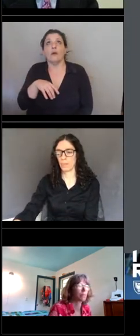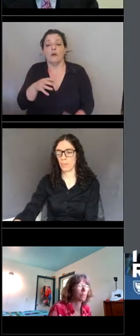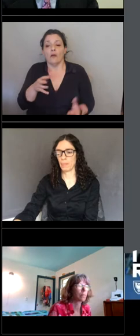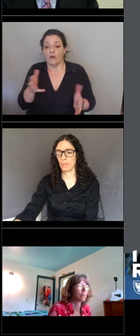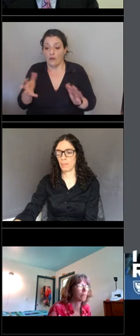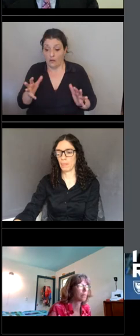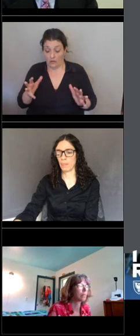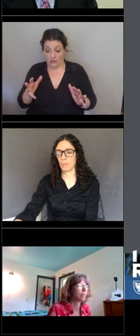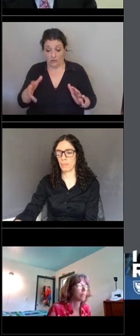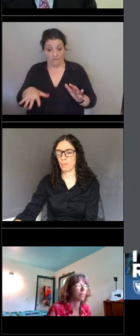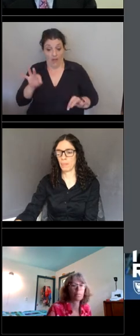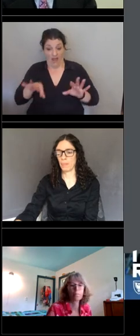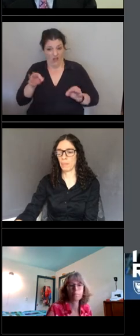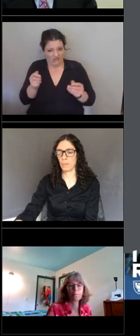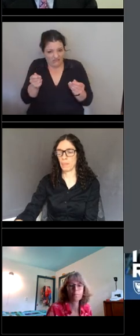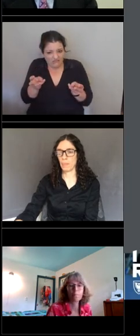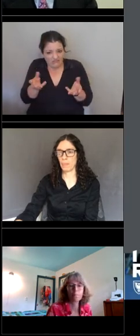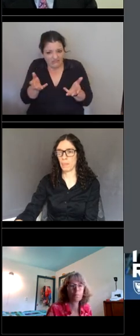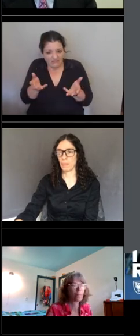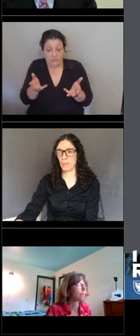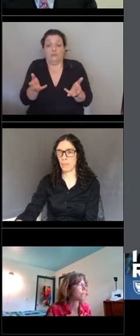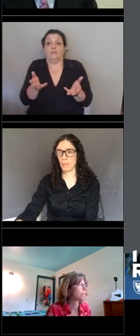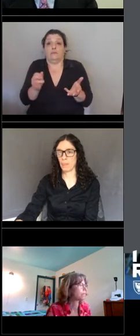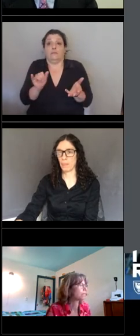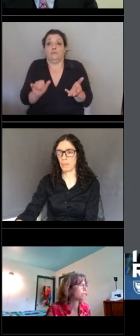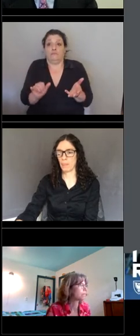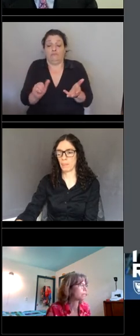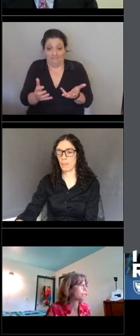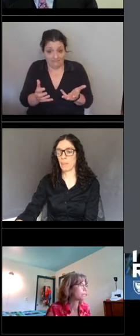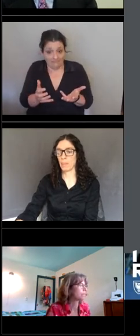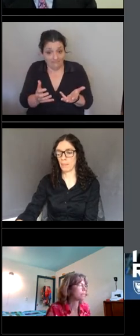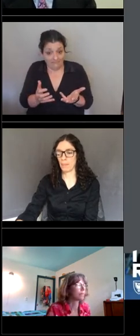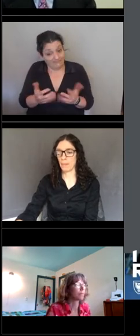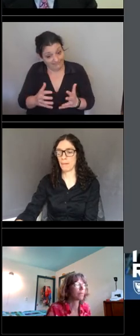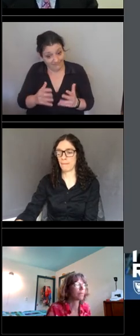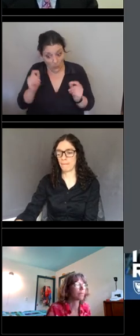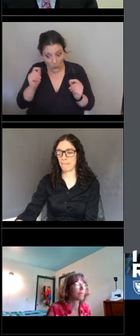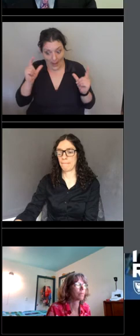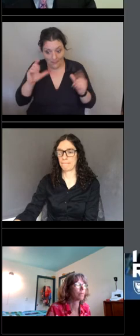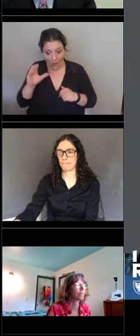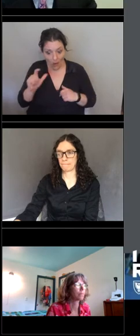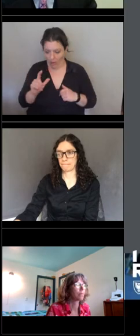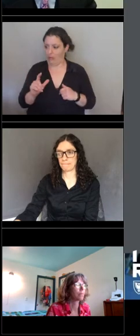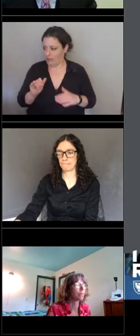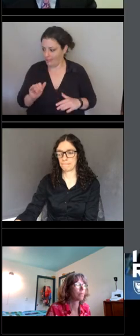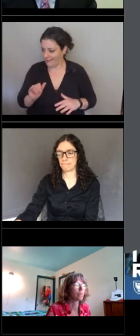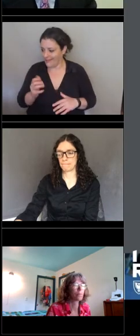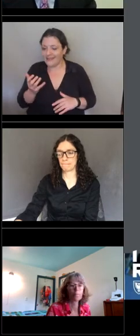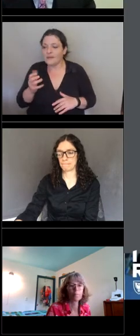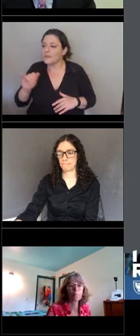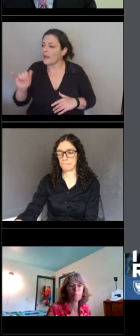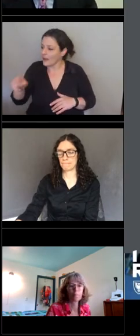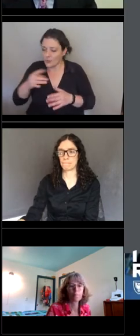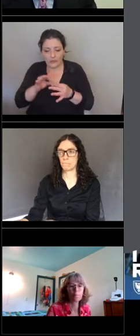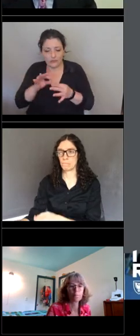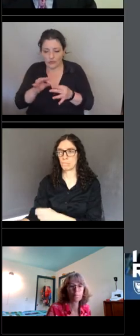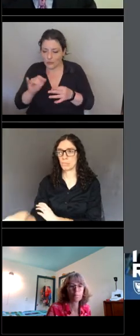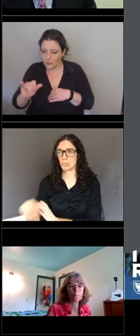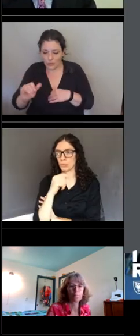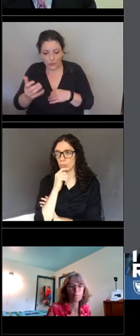definitely was a wake up. But again, understandably, knowing that for, as you mentioned, like in our case, a lot of